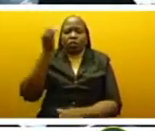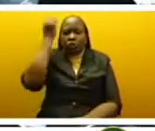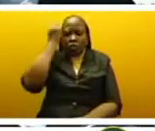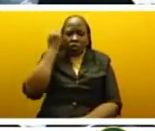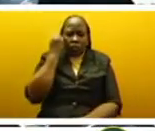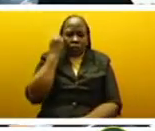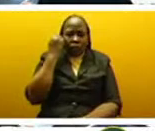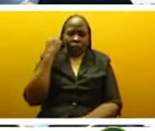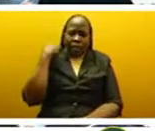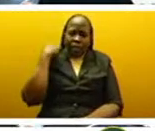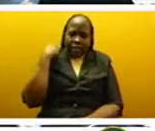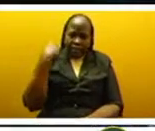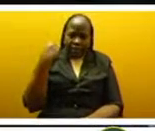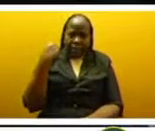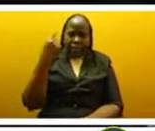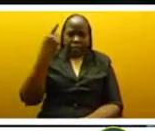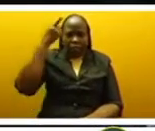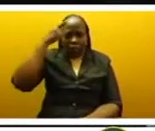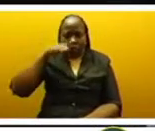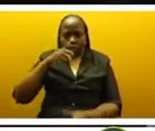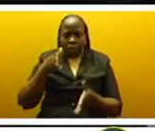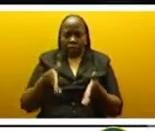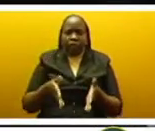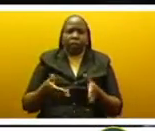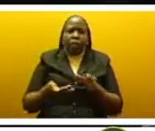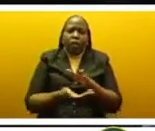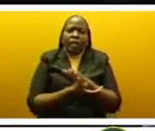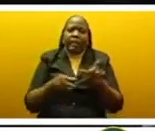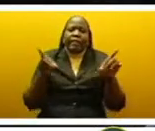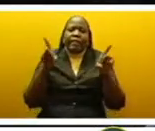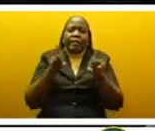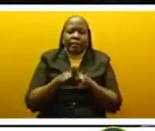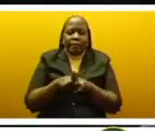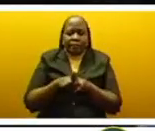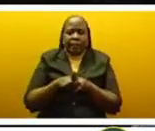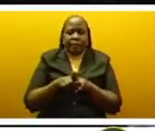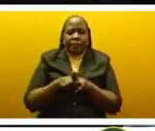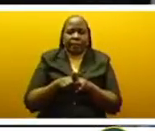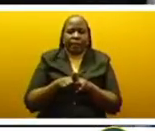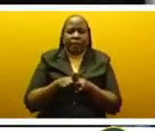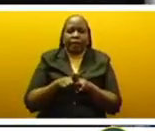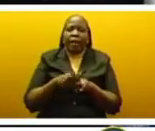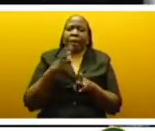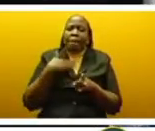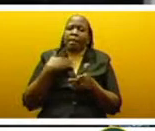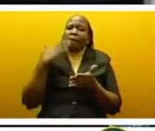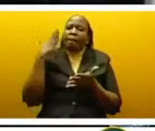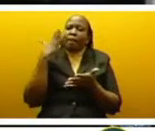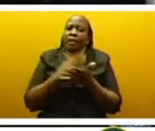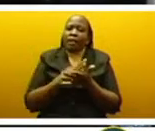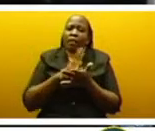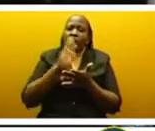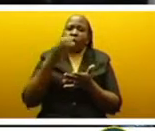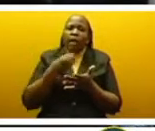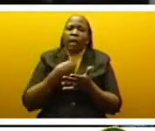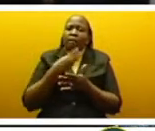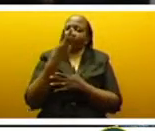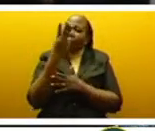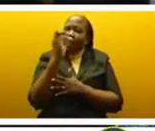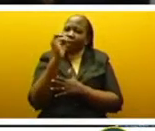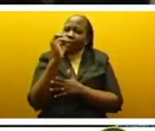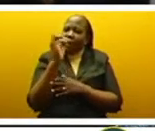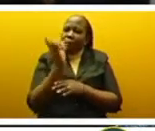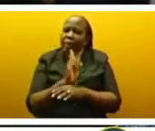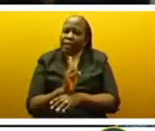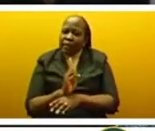Yesterday, and for a section of this morning, Your Ladyship, I believe we've been allocated 30 minutes. I see the clock